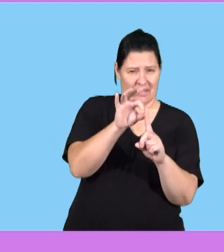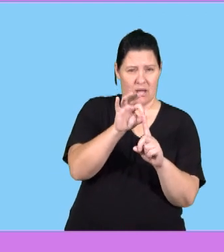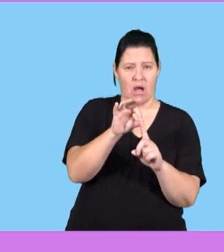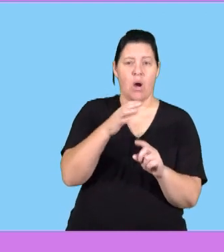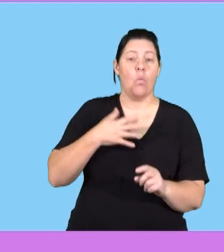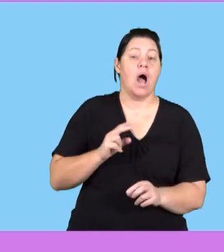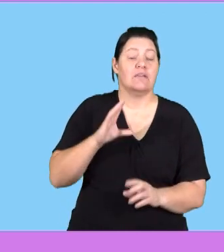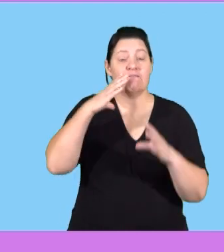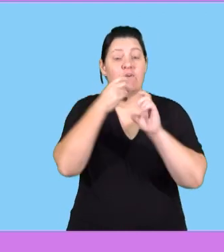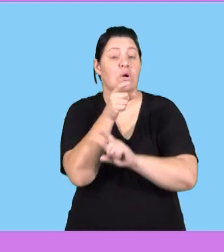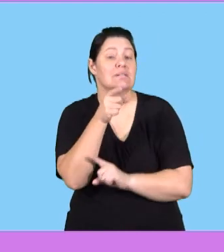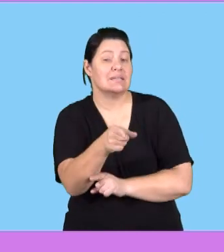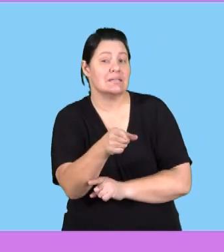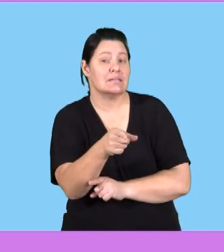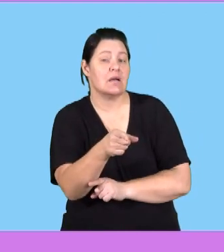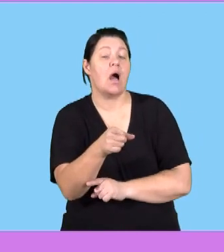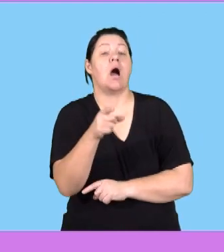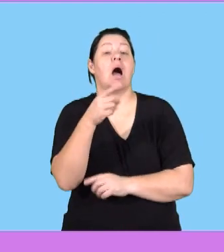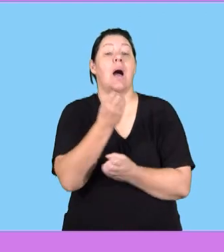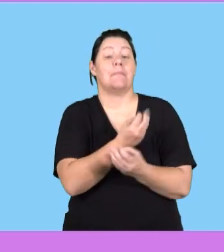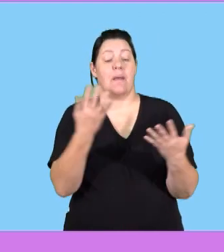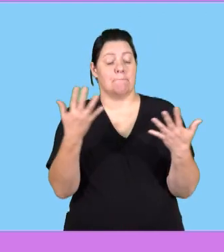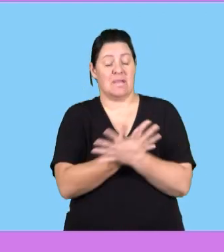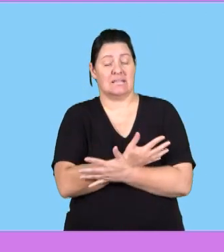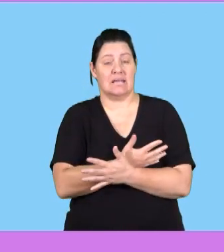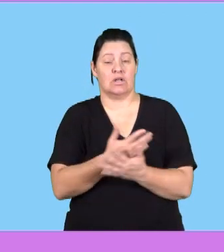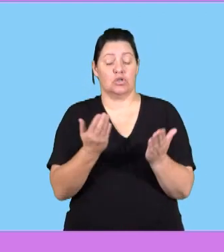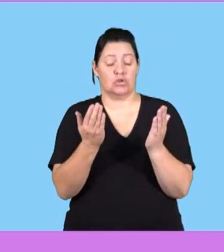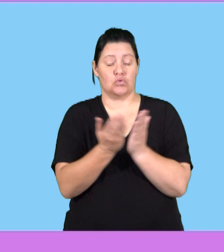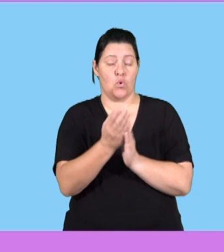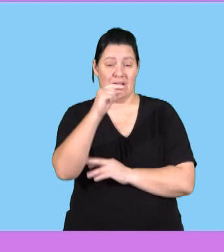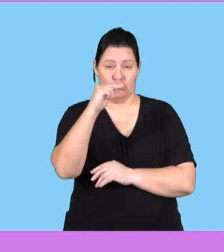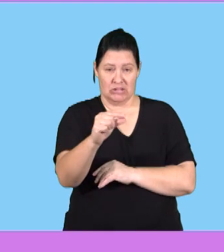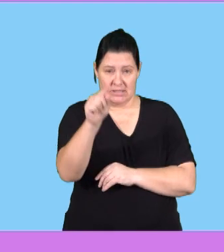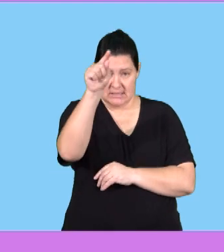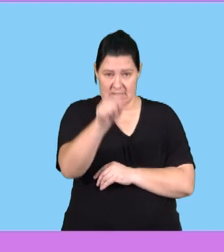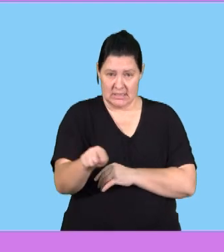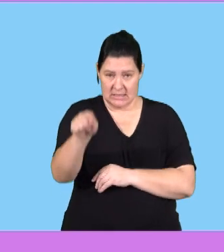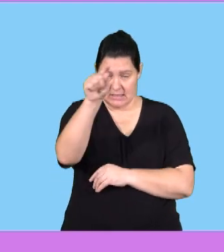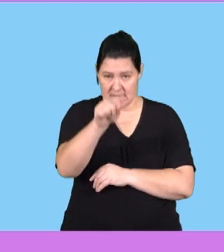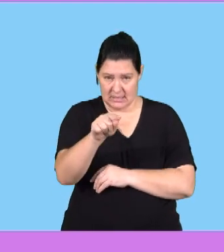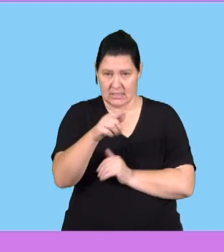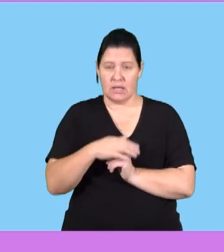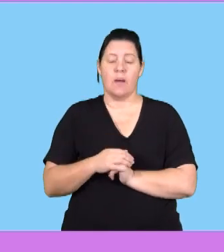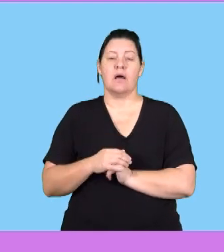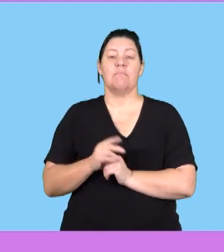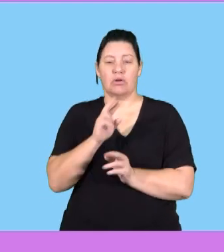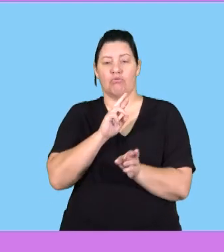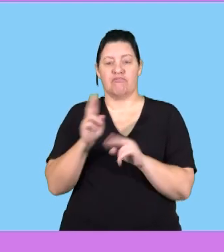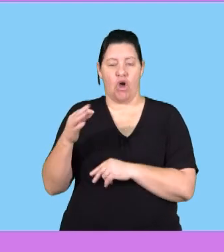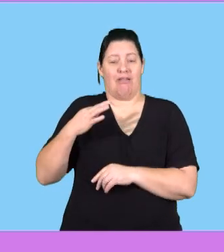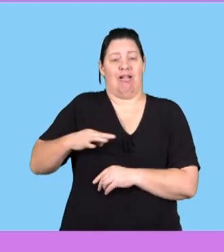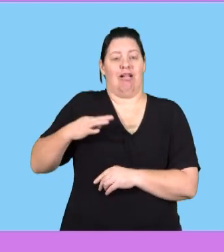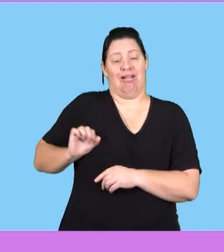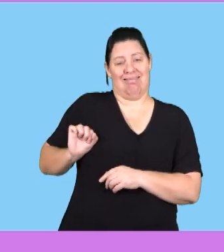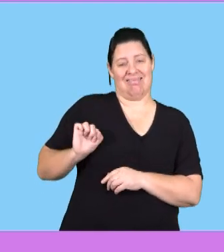specific. We are referring to, it says calculate the missing value at school G. Can you see that? So it's here. So it